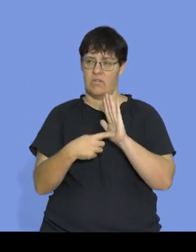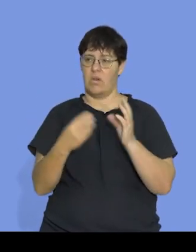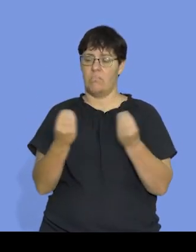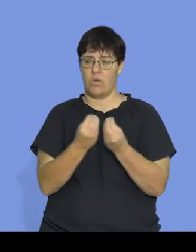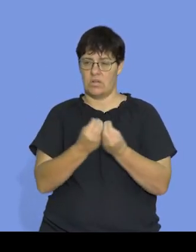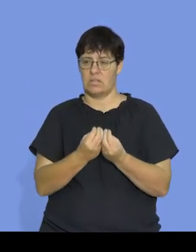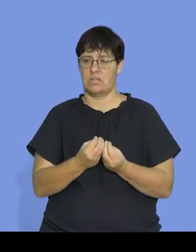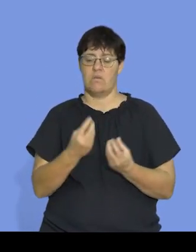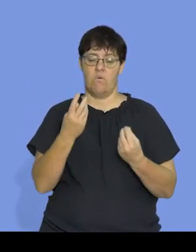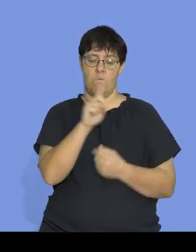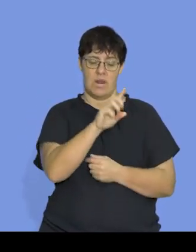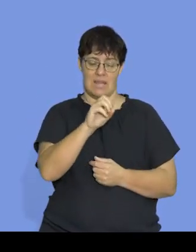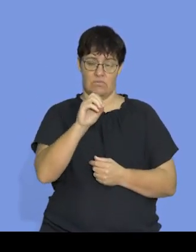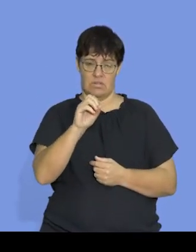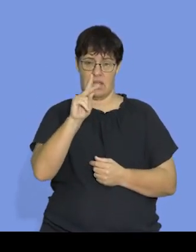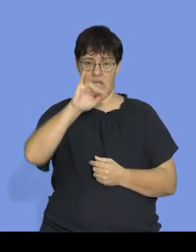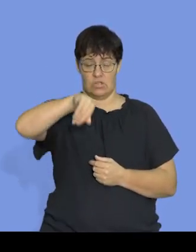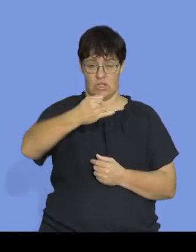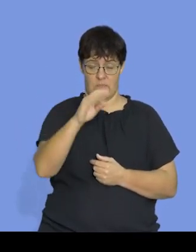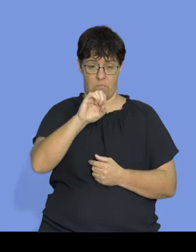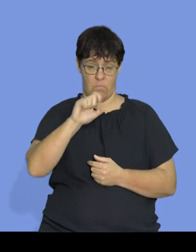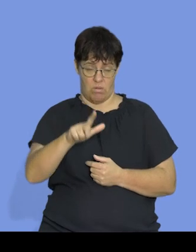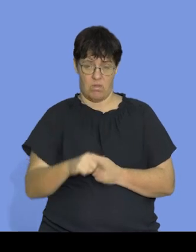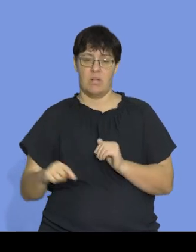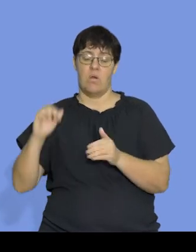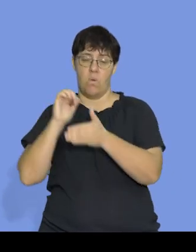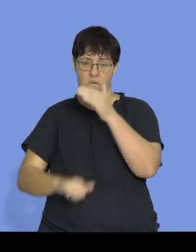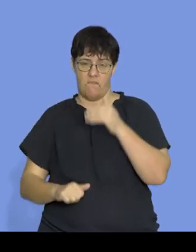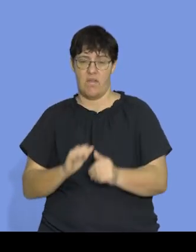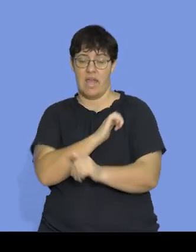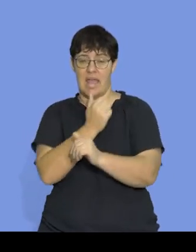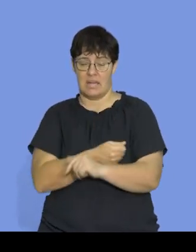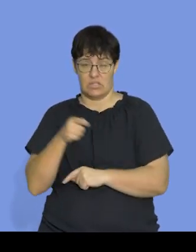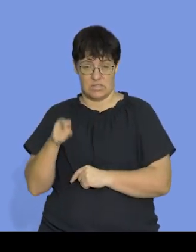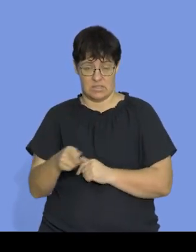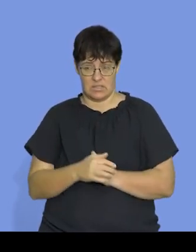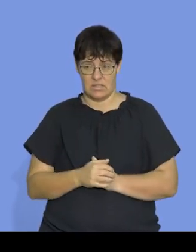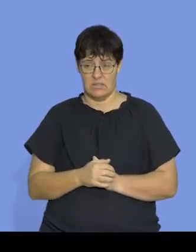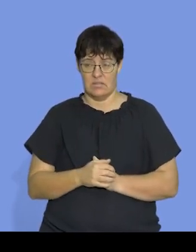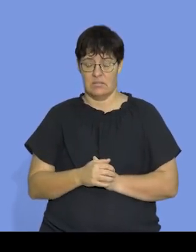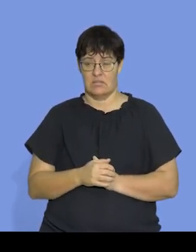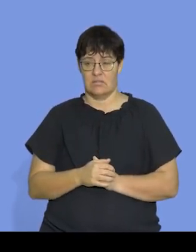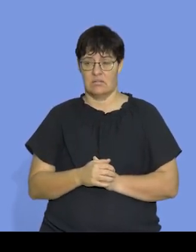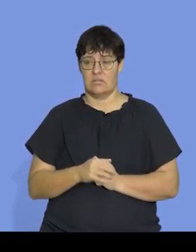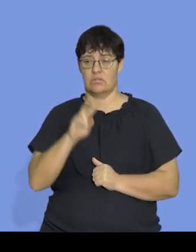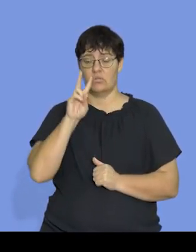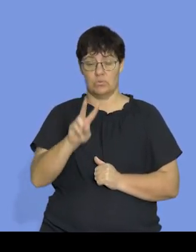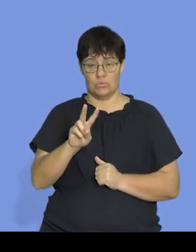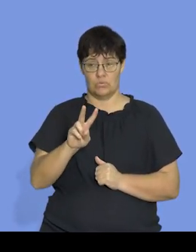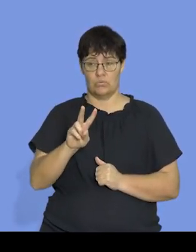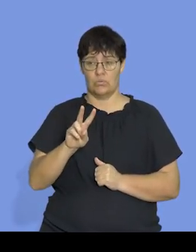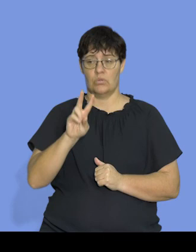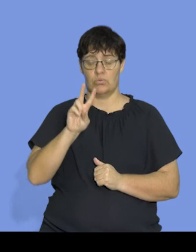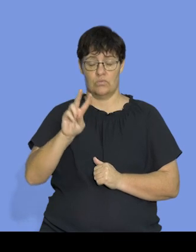100 kilojoules per mole, less the energy of the reactants, which is